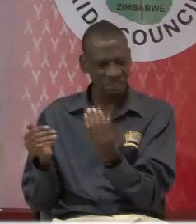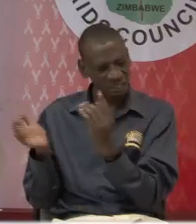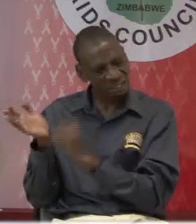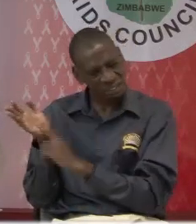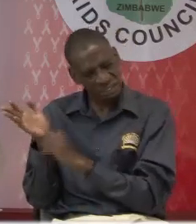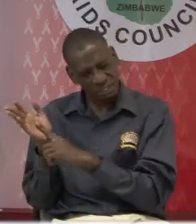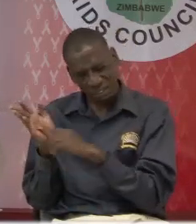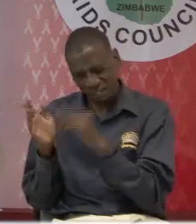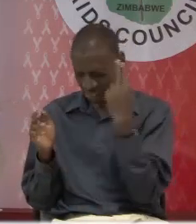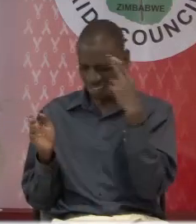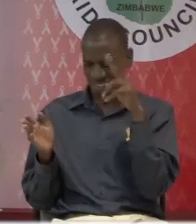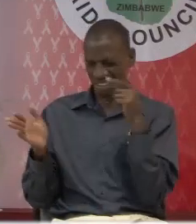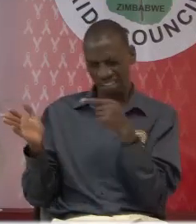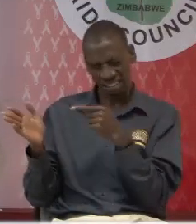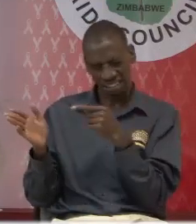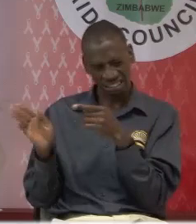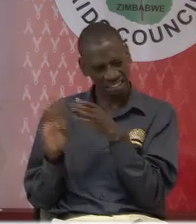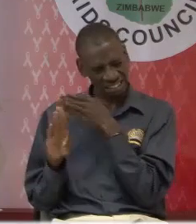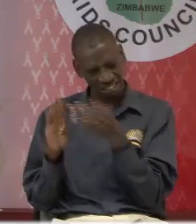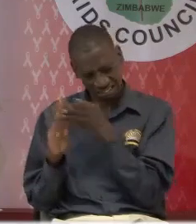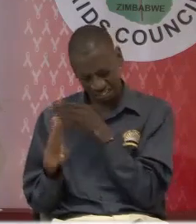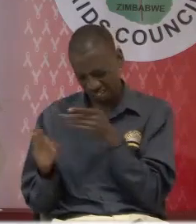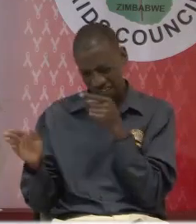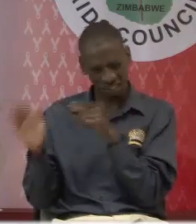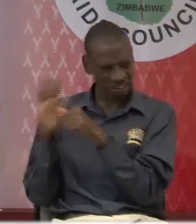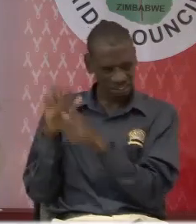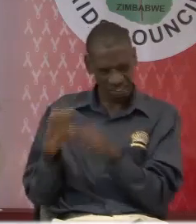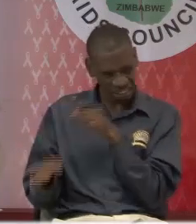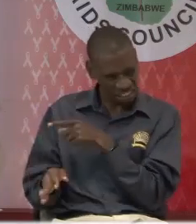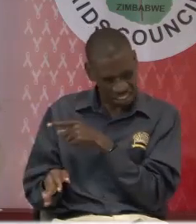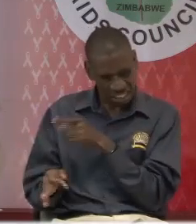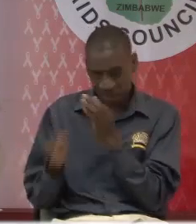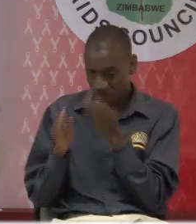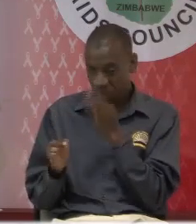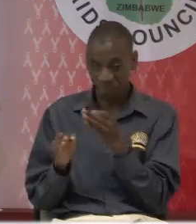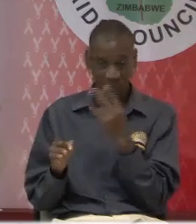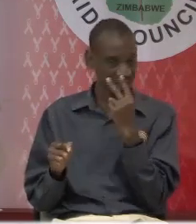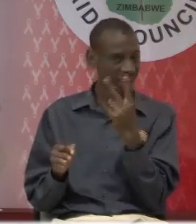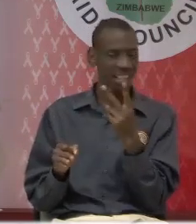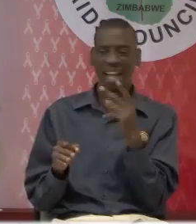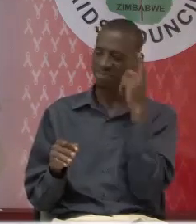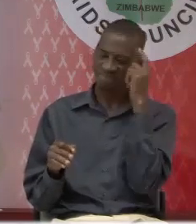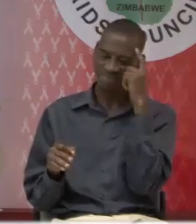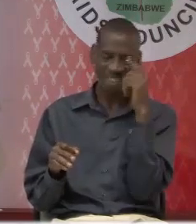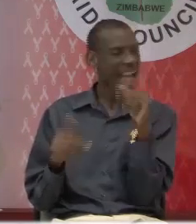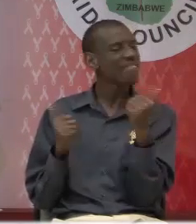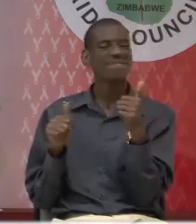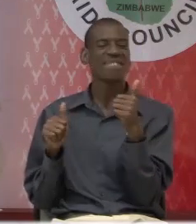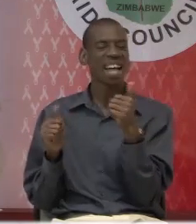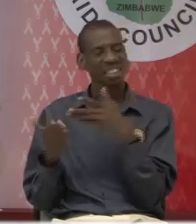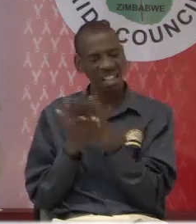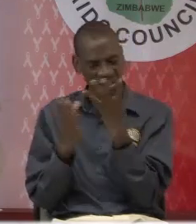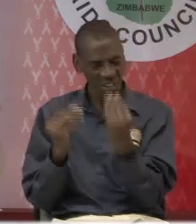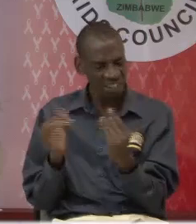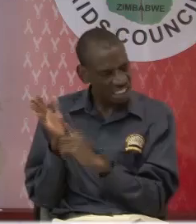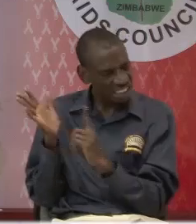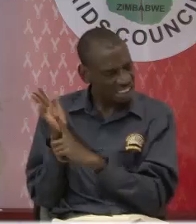vanenge vachiexploitwa havaine kakutsvanyirwa kwavari kuitwa nokuti kwavariwo vari kutoona sekunge chi ndomaraiza avo iwayo